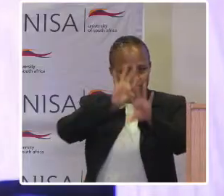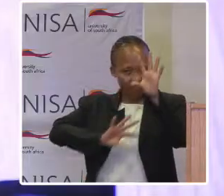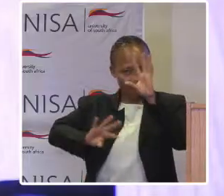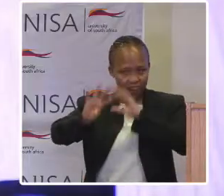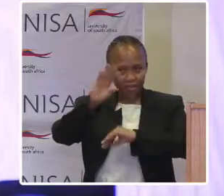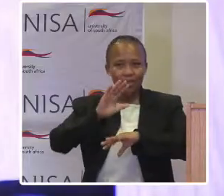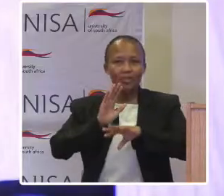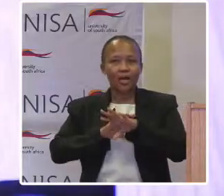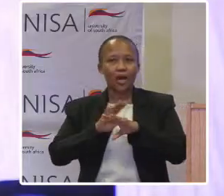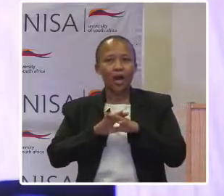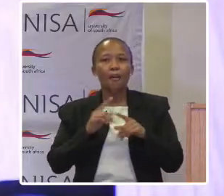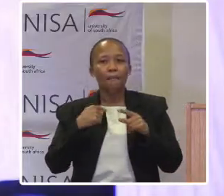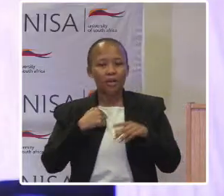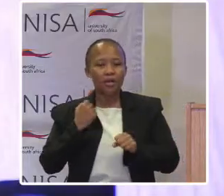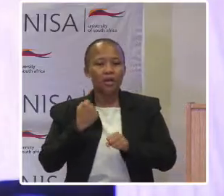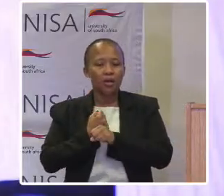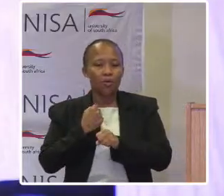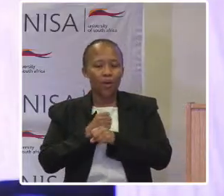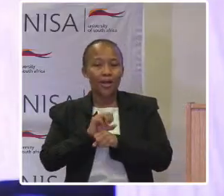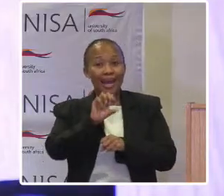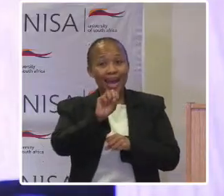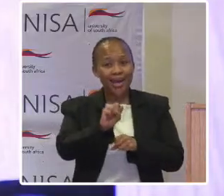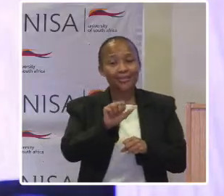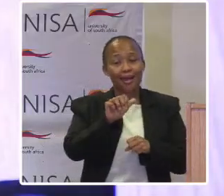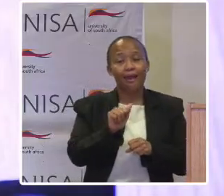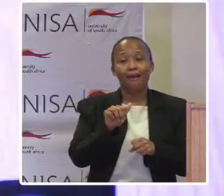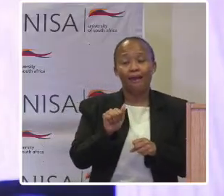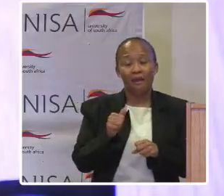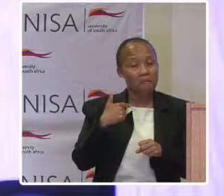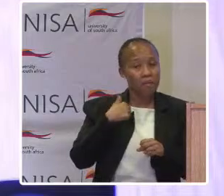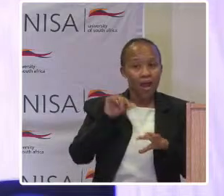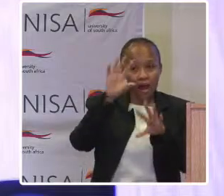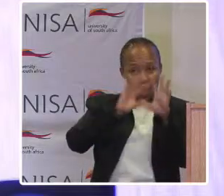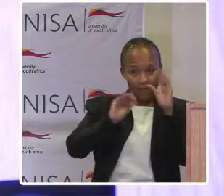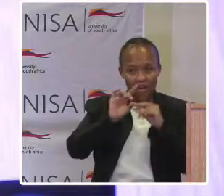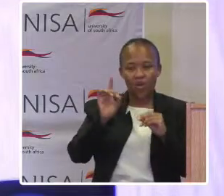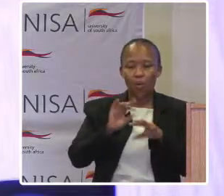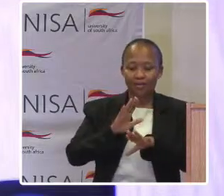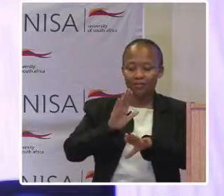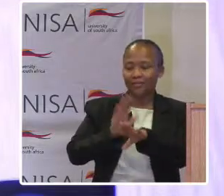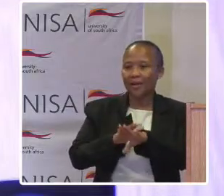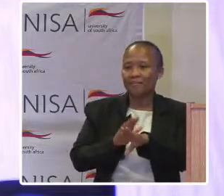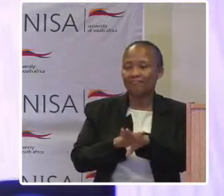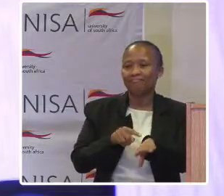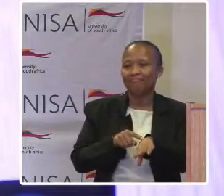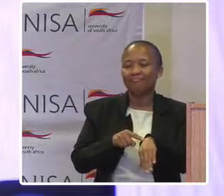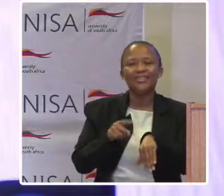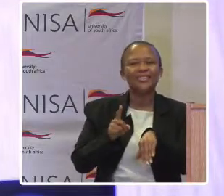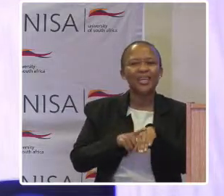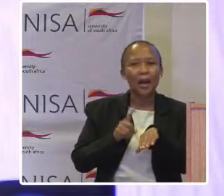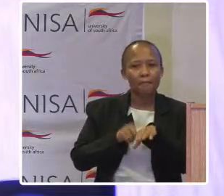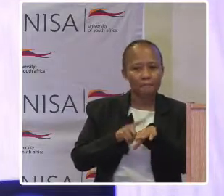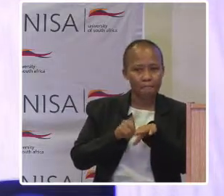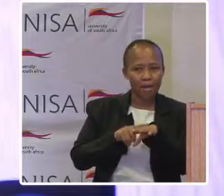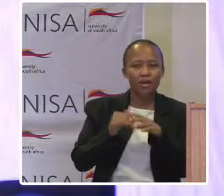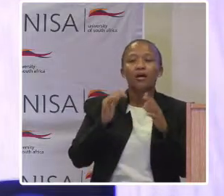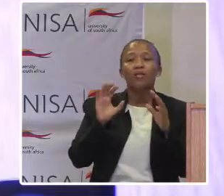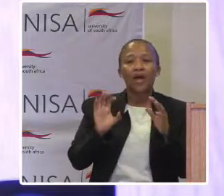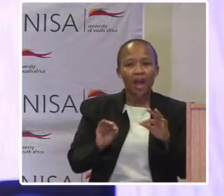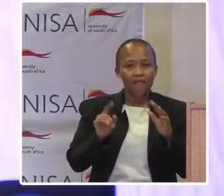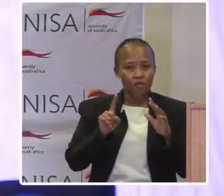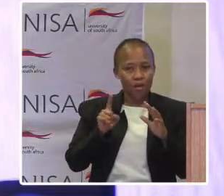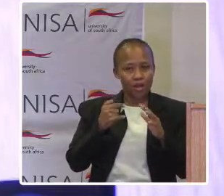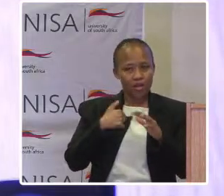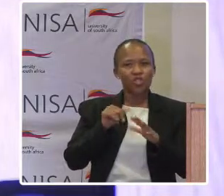Airways was time. Time is of essence in that airline